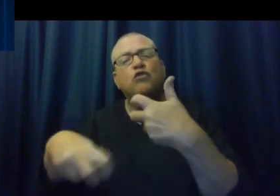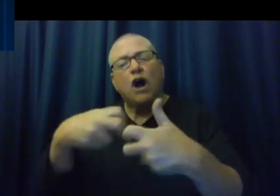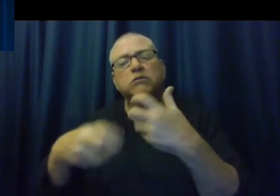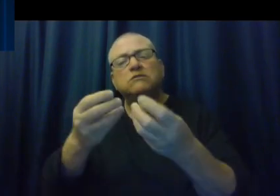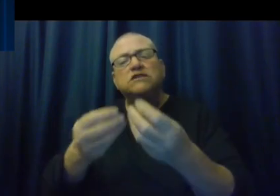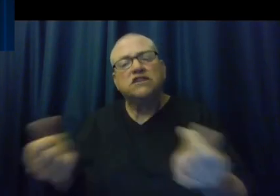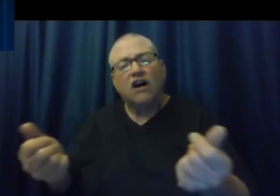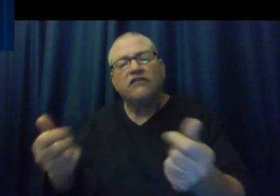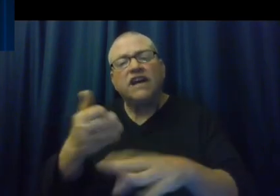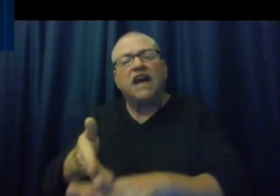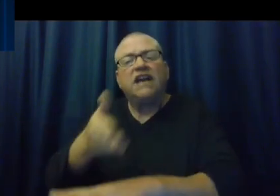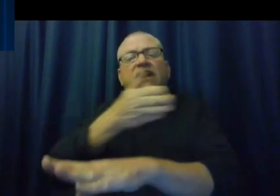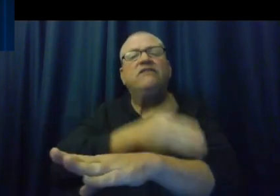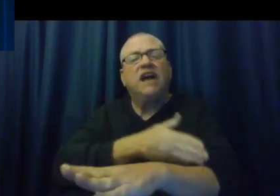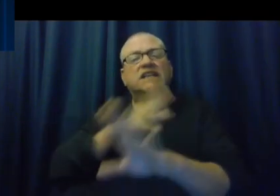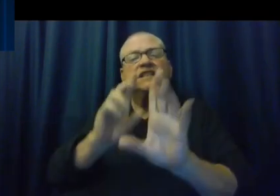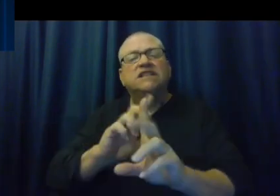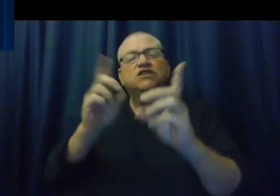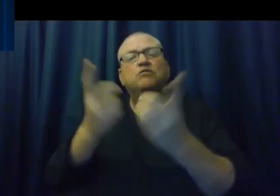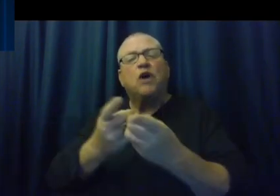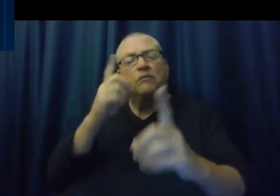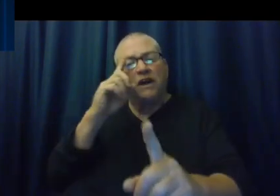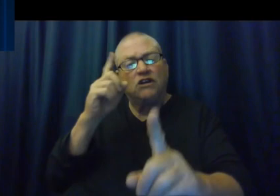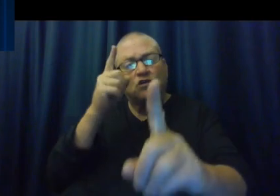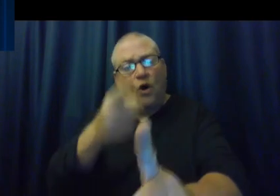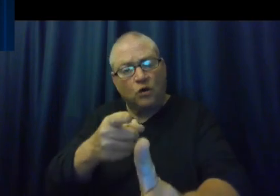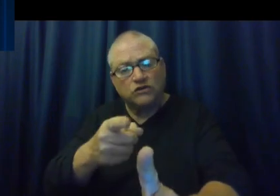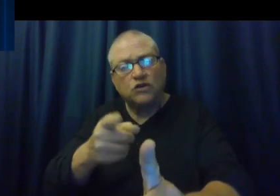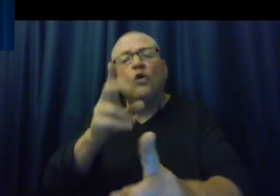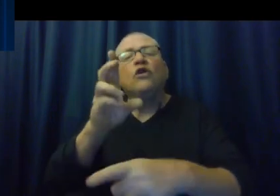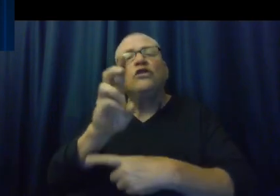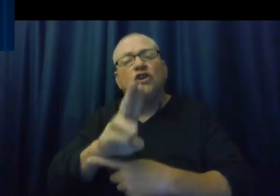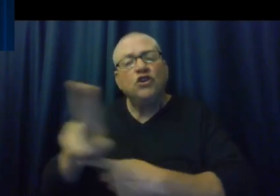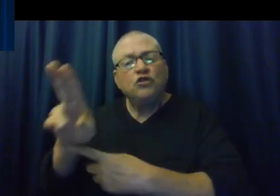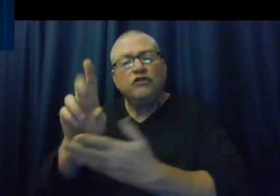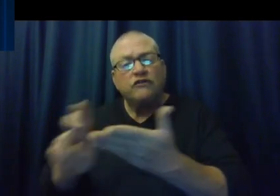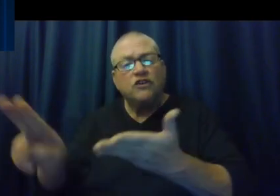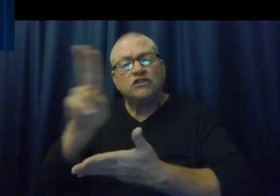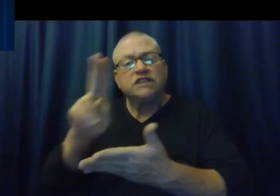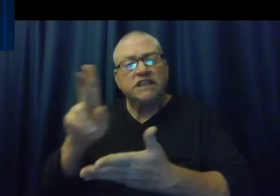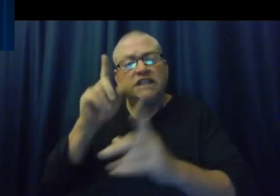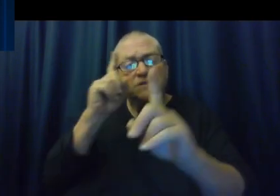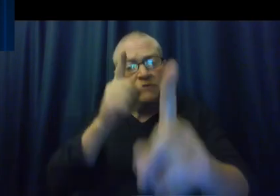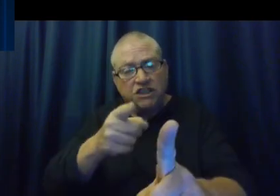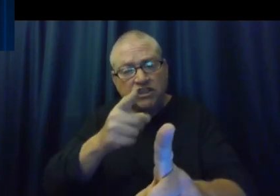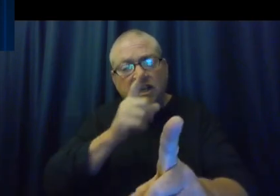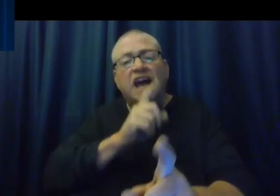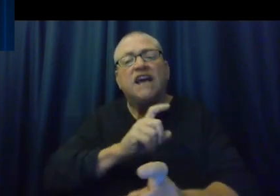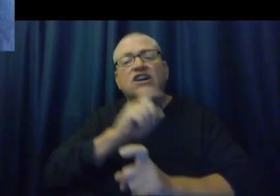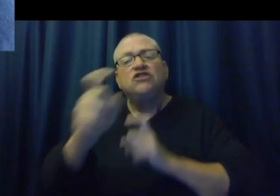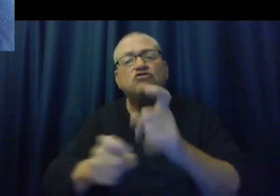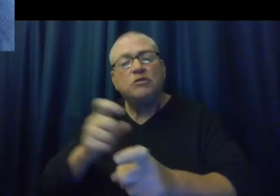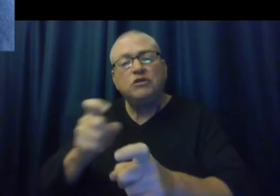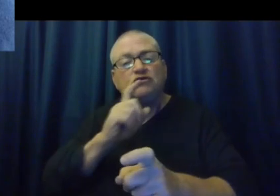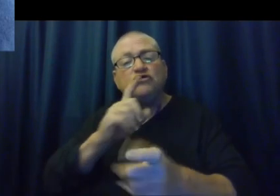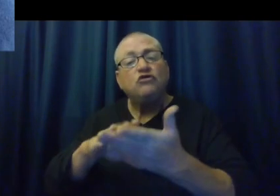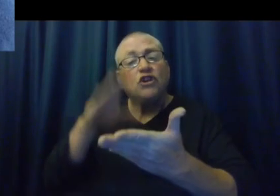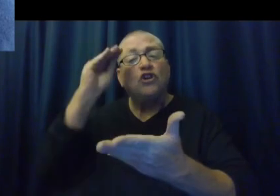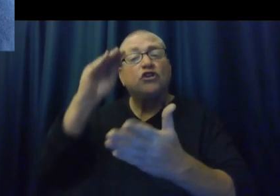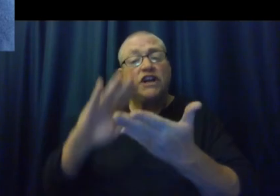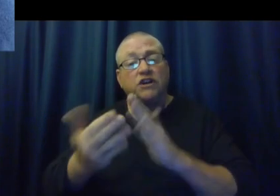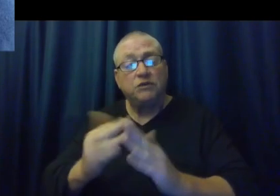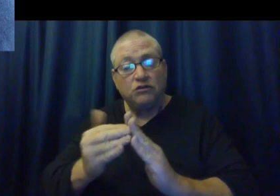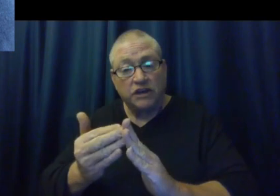that significantly advances departmental goals or the university's mission and contributes to Western's learning community. This